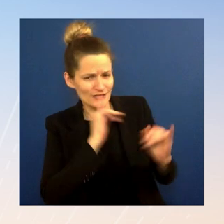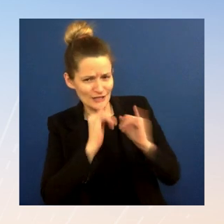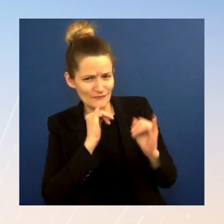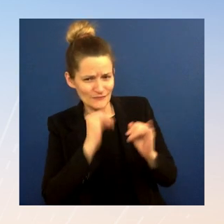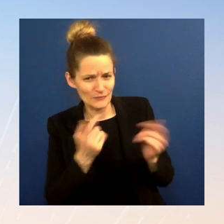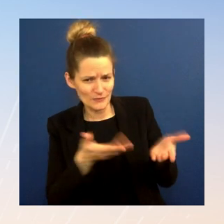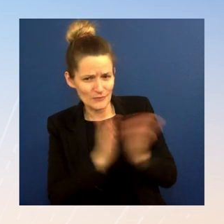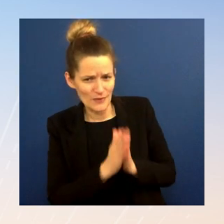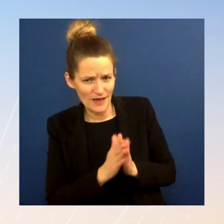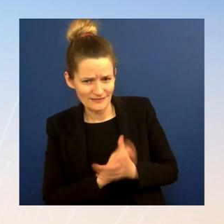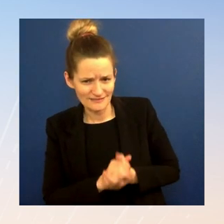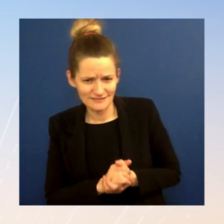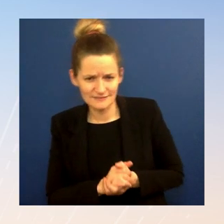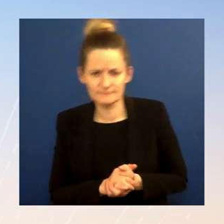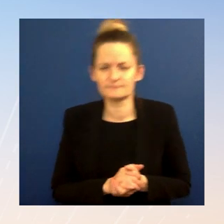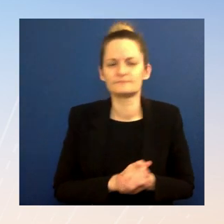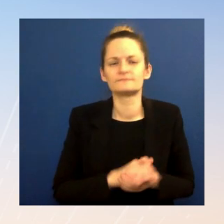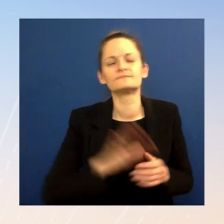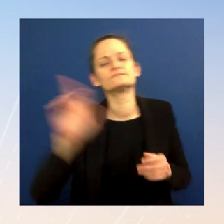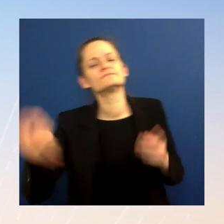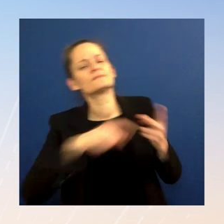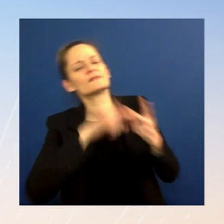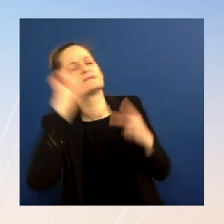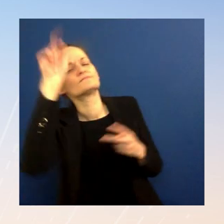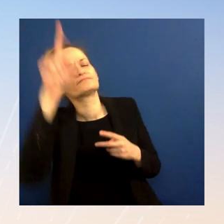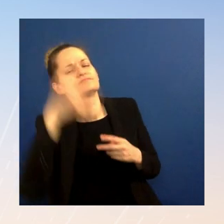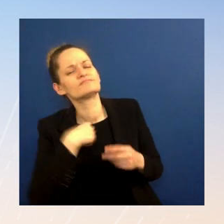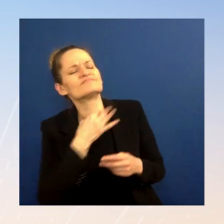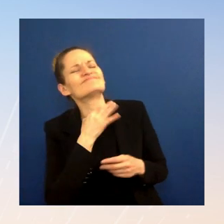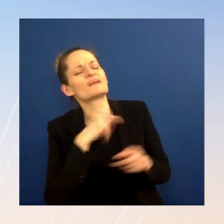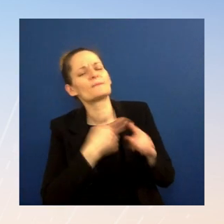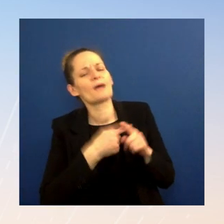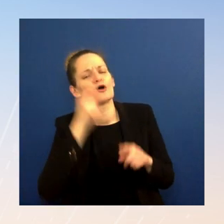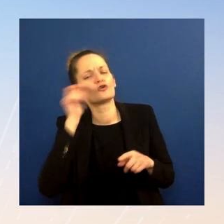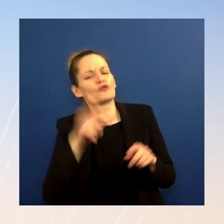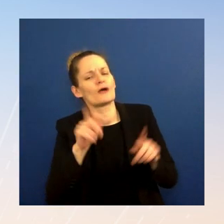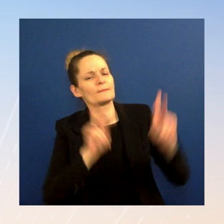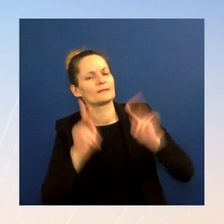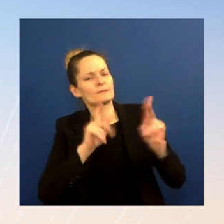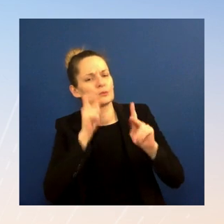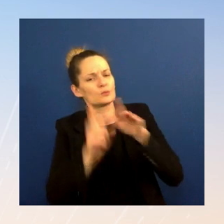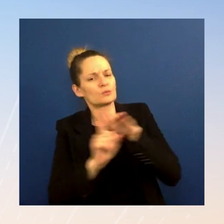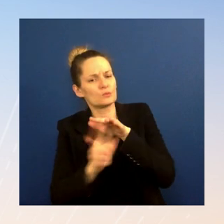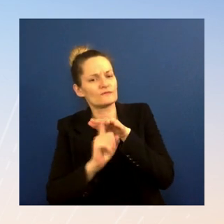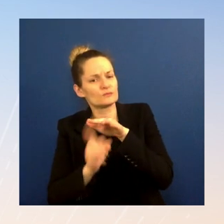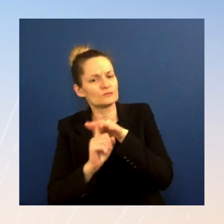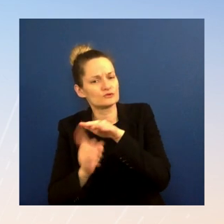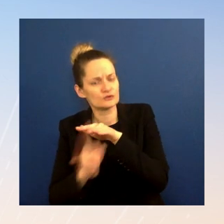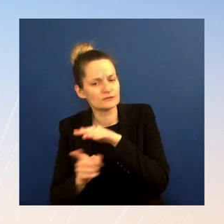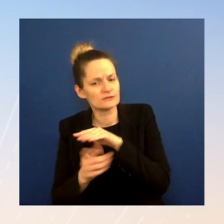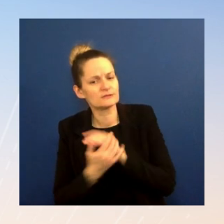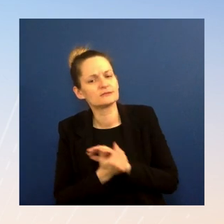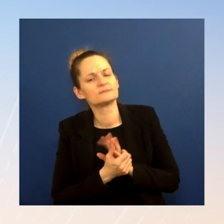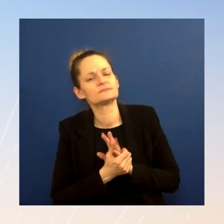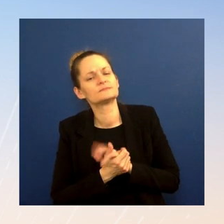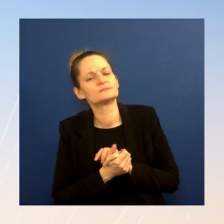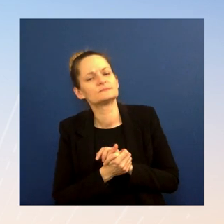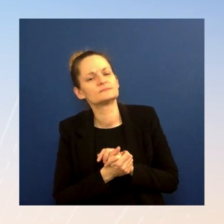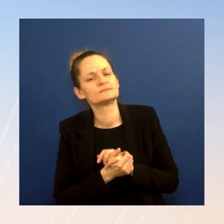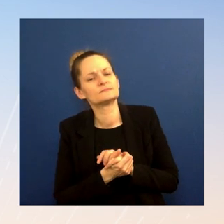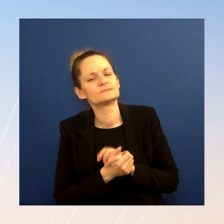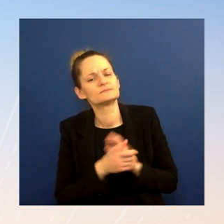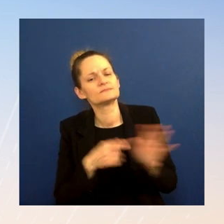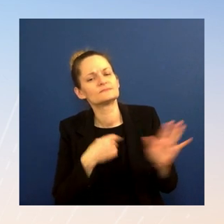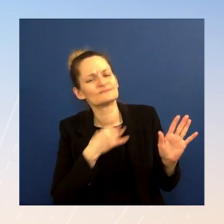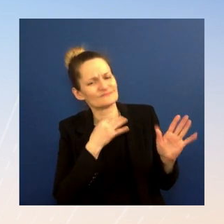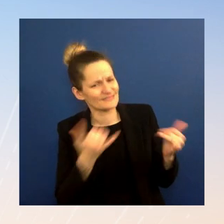Mm-hmm. Does the White House see the refugee situation that was created in Afghanistan last year as different than the one created